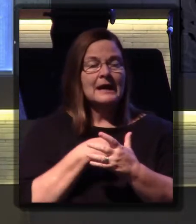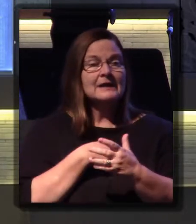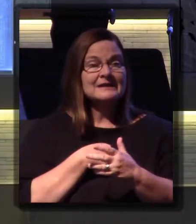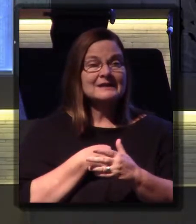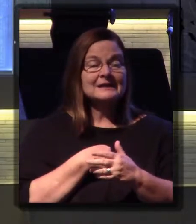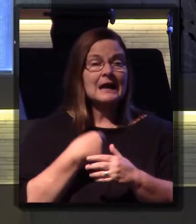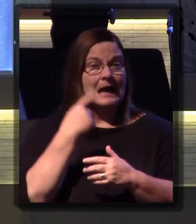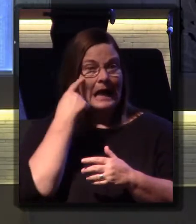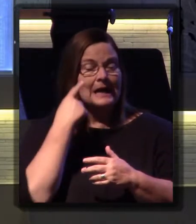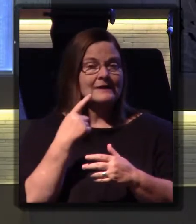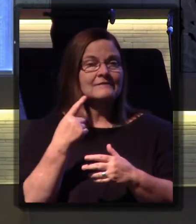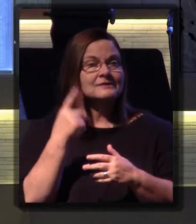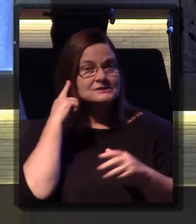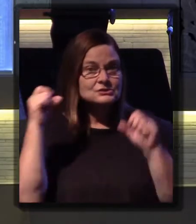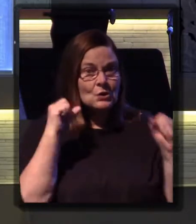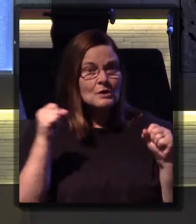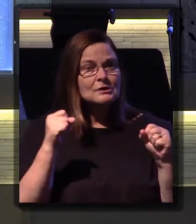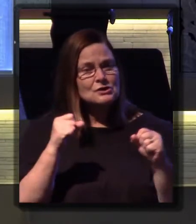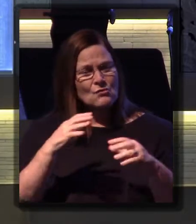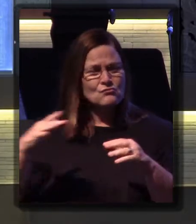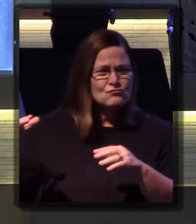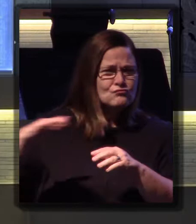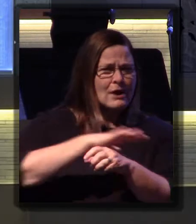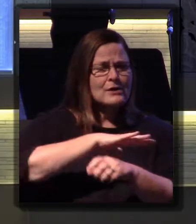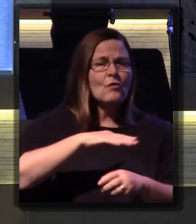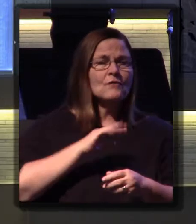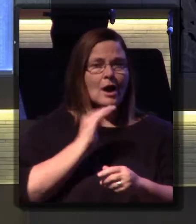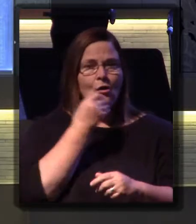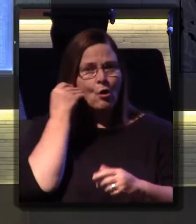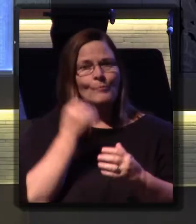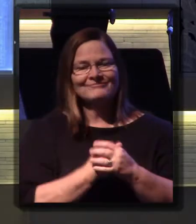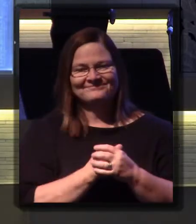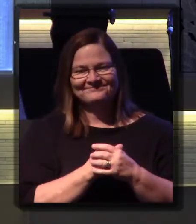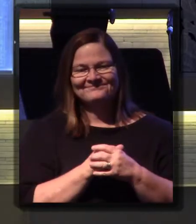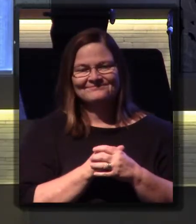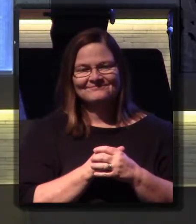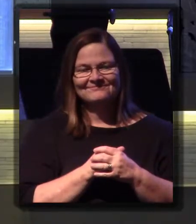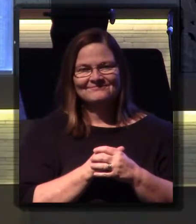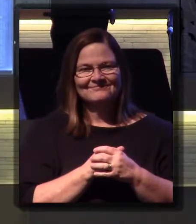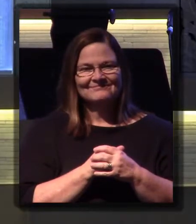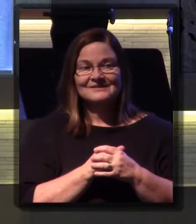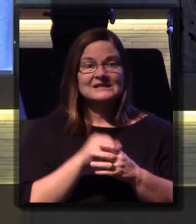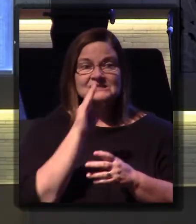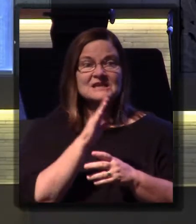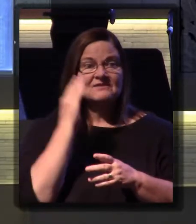that's coming to North Carolina, and the eye of the storm could come right over where our new home is. Isn't it great?